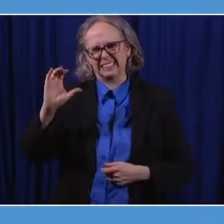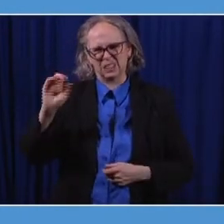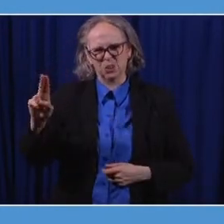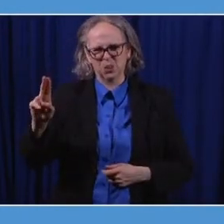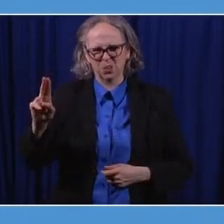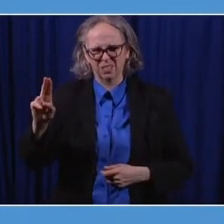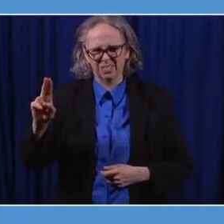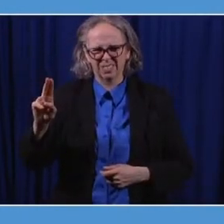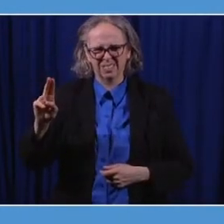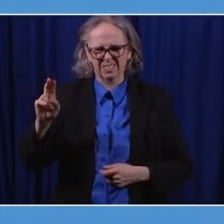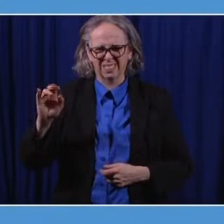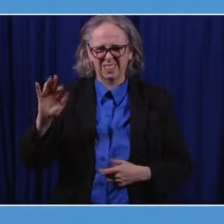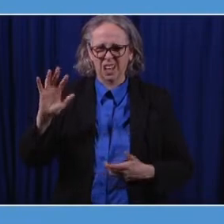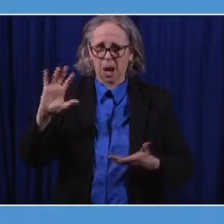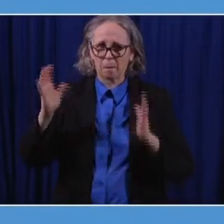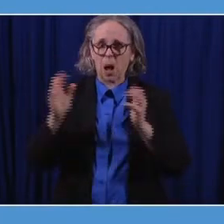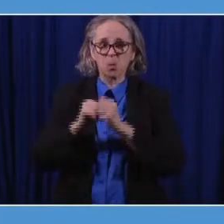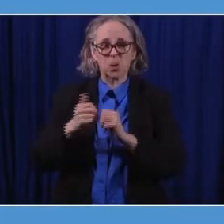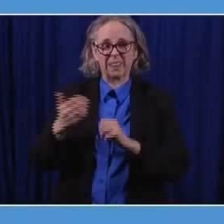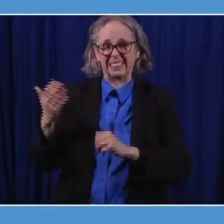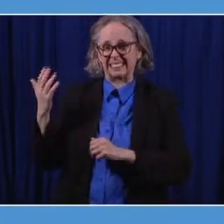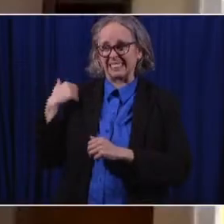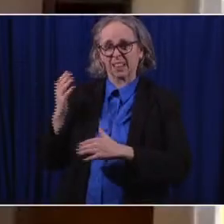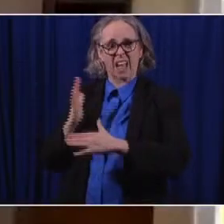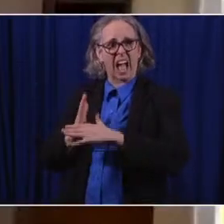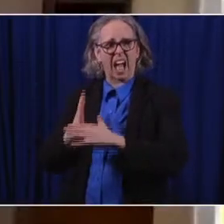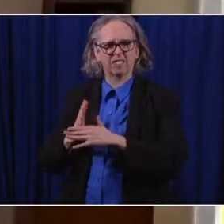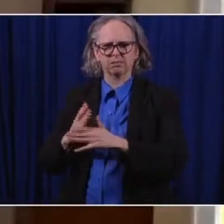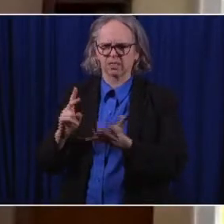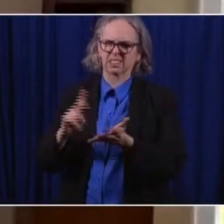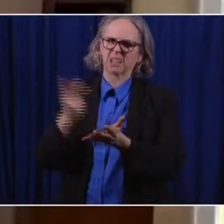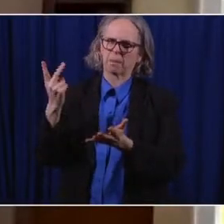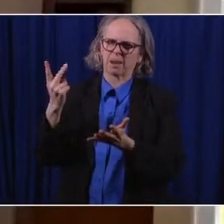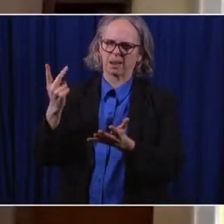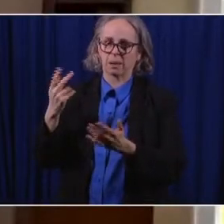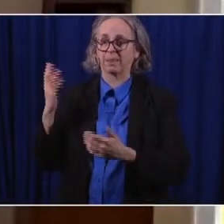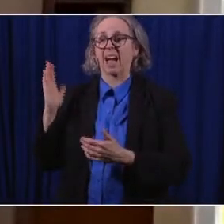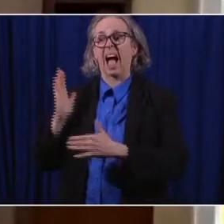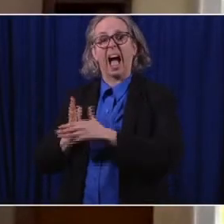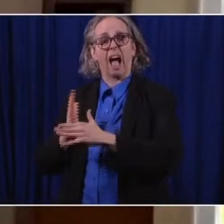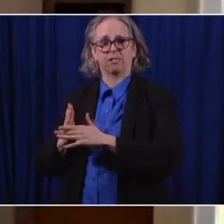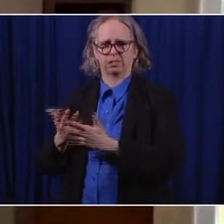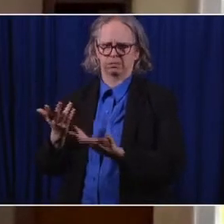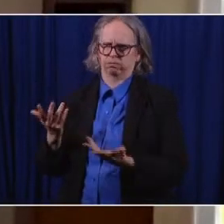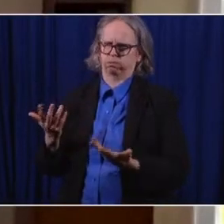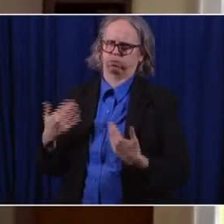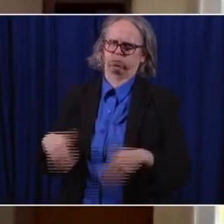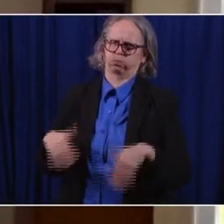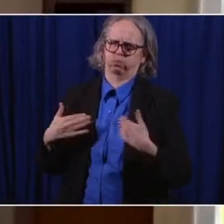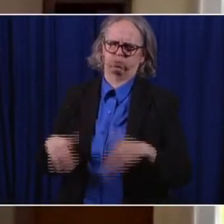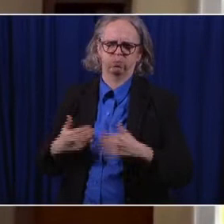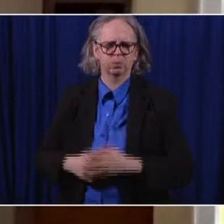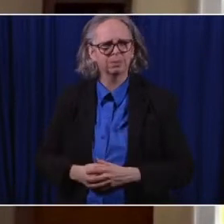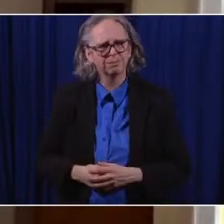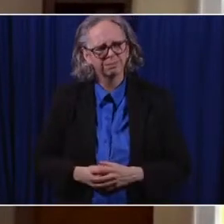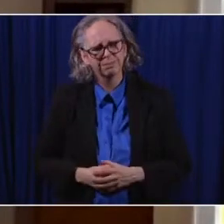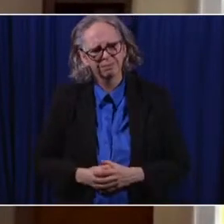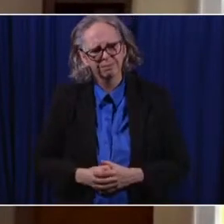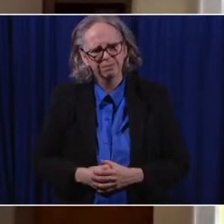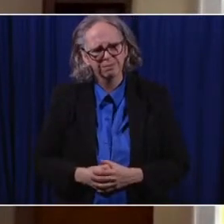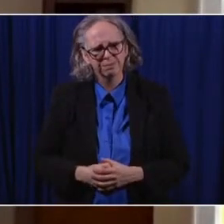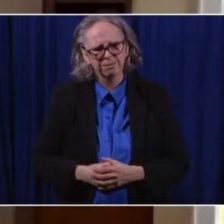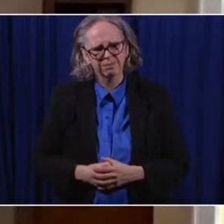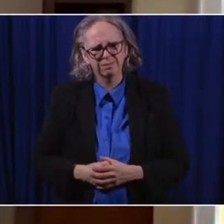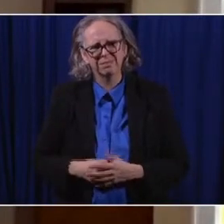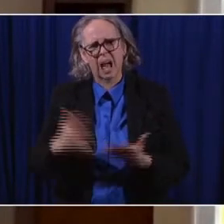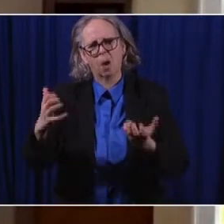average during the past 3 weeks. In a moment, we'll have an update on the number of patients who are currently hospitalized